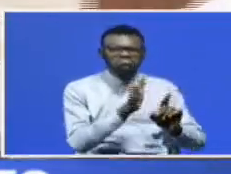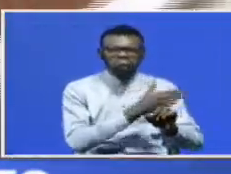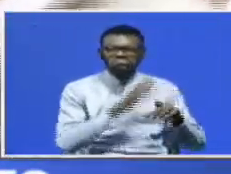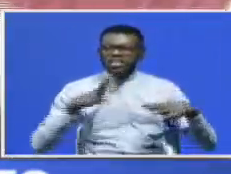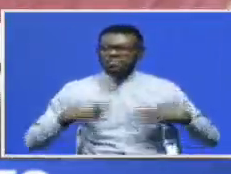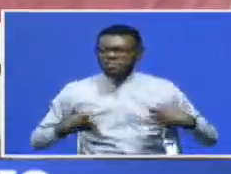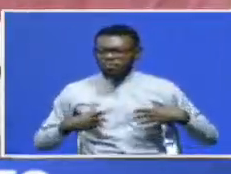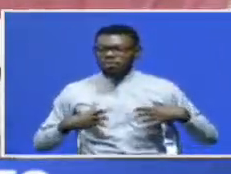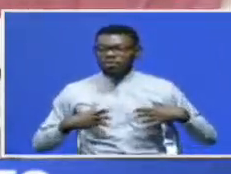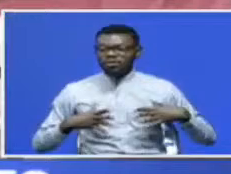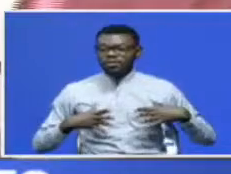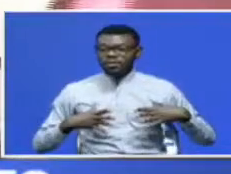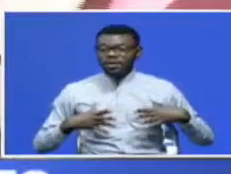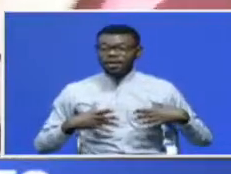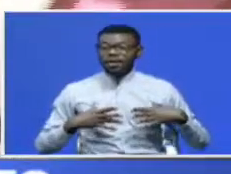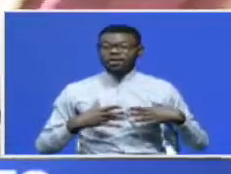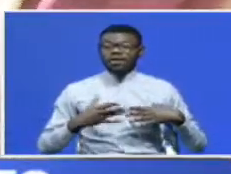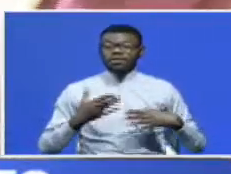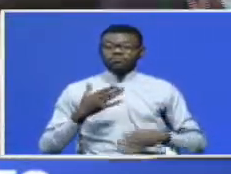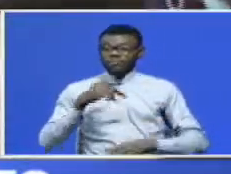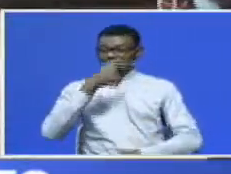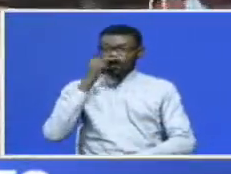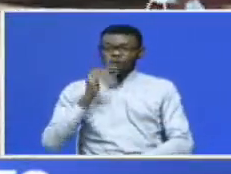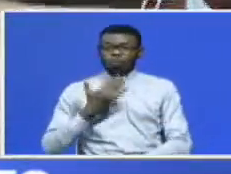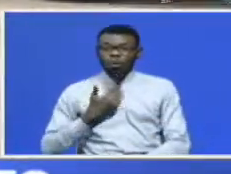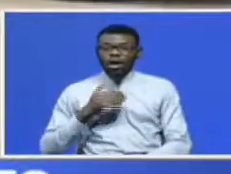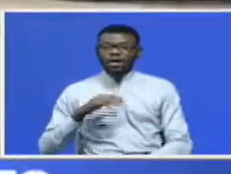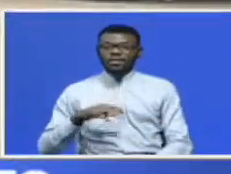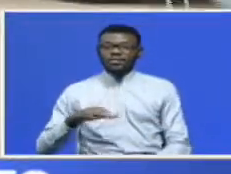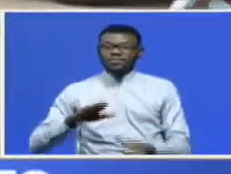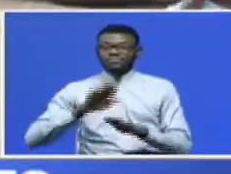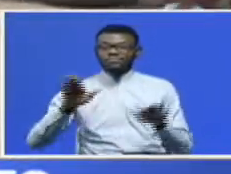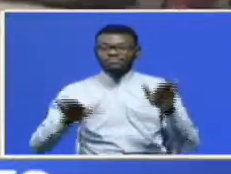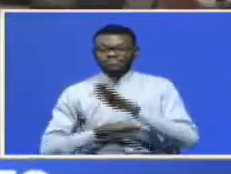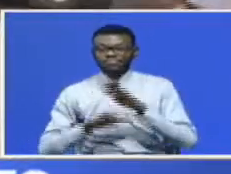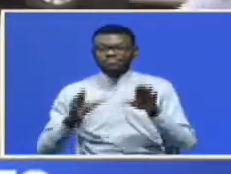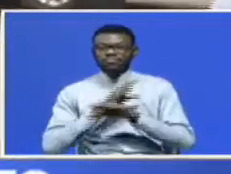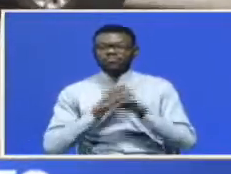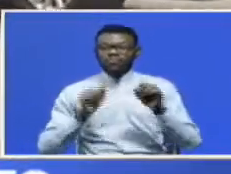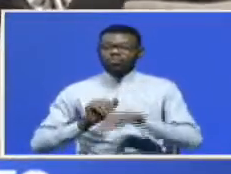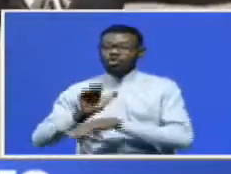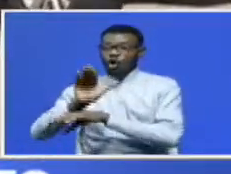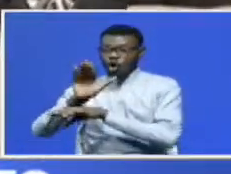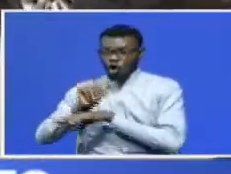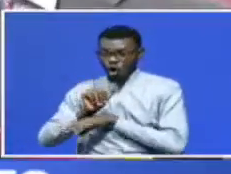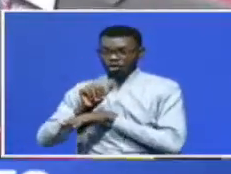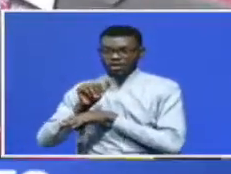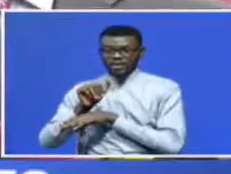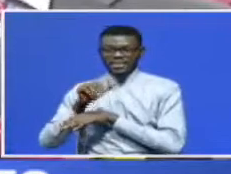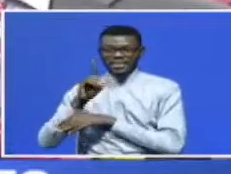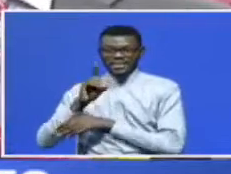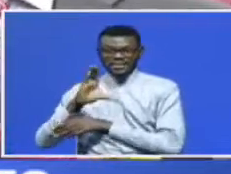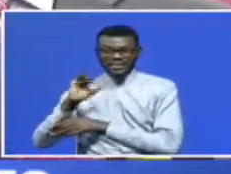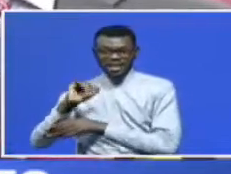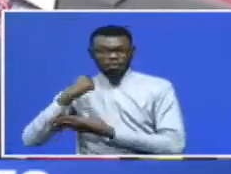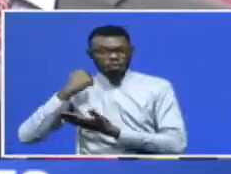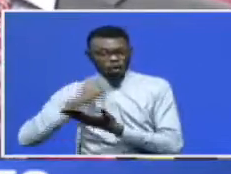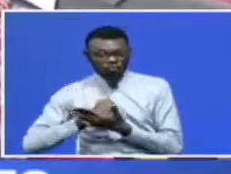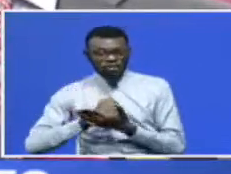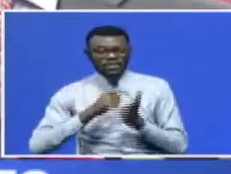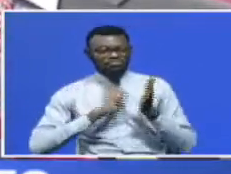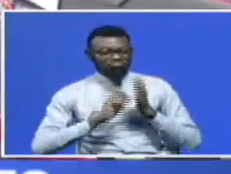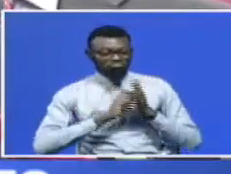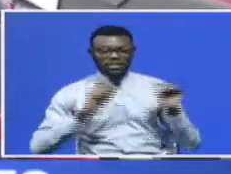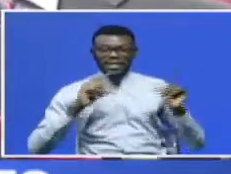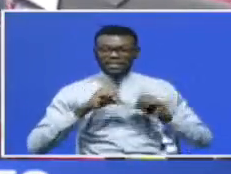his lawyers, now wants the deputy president to be summoned to record a statement at the DCI offices. This is a serious